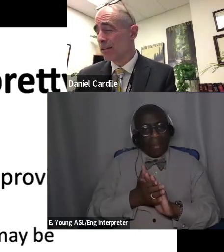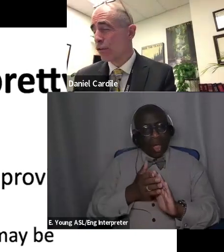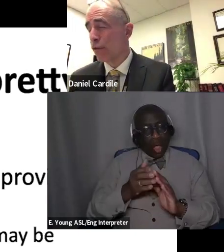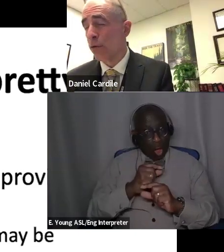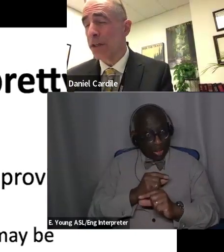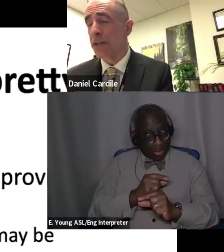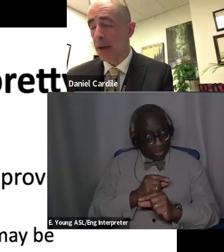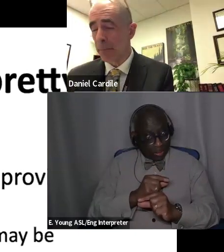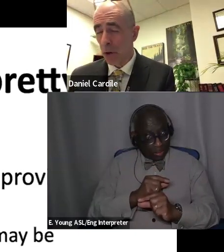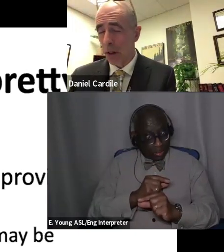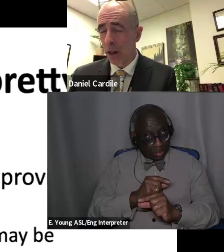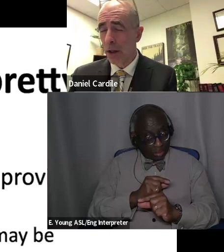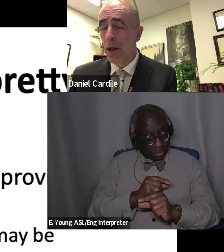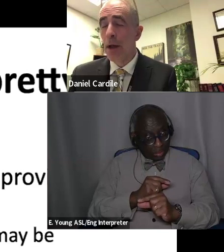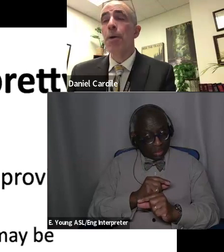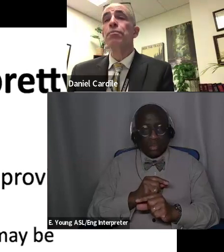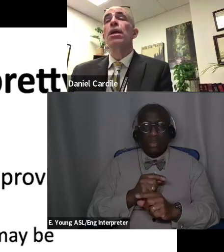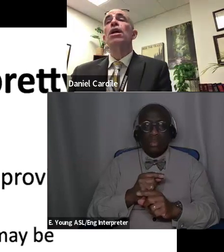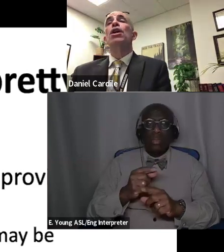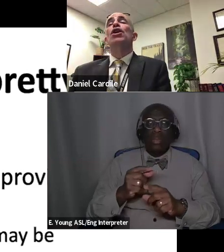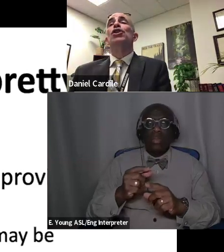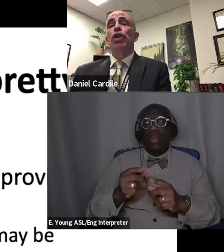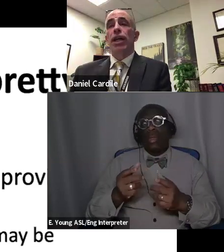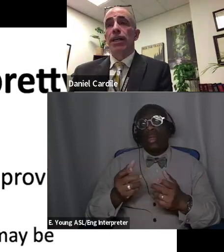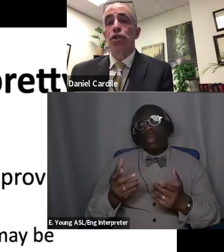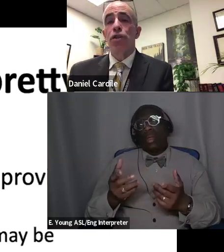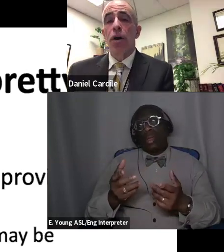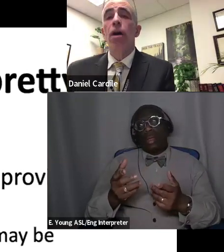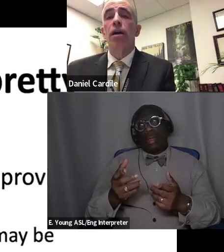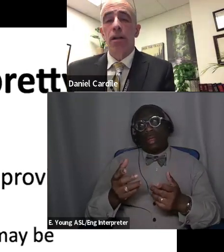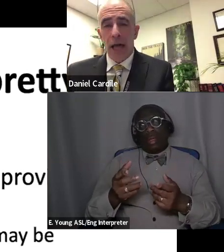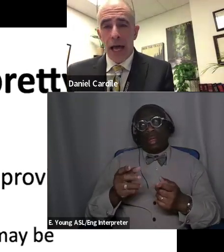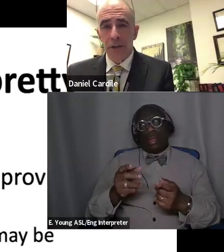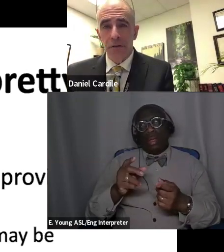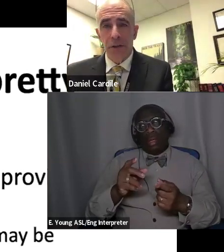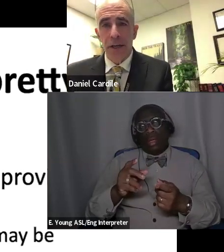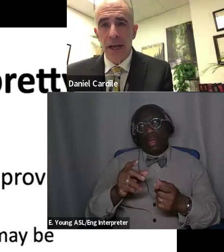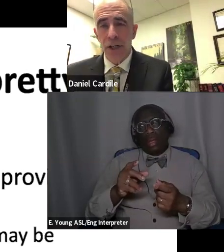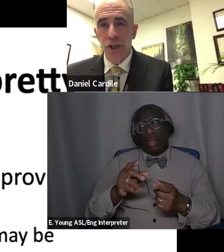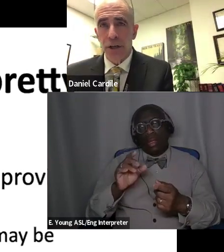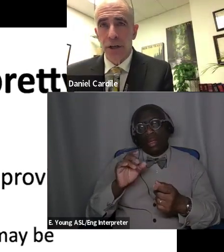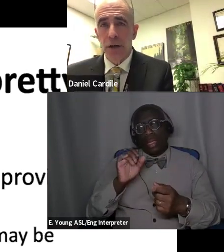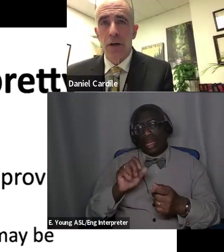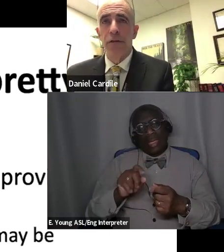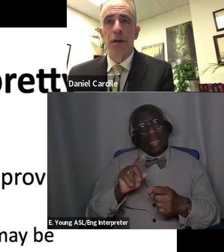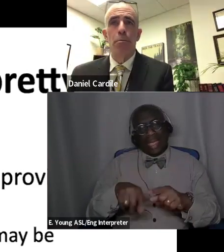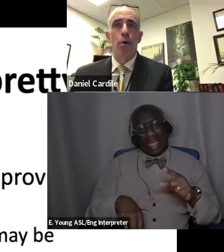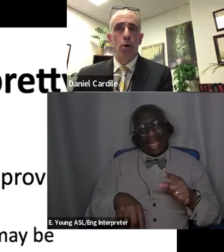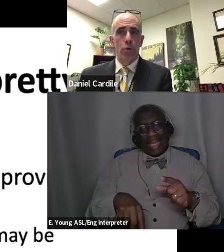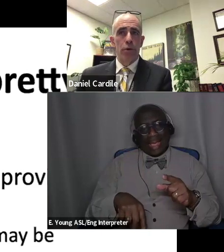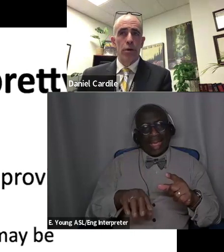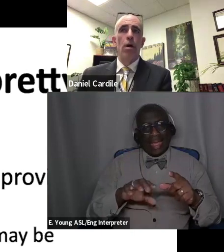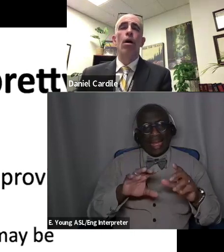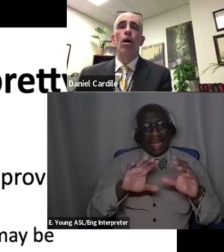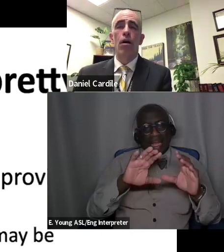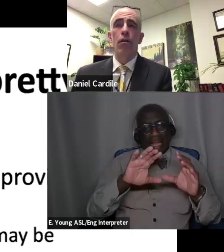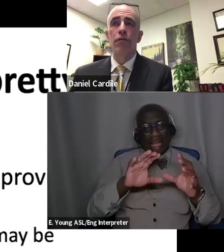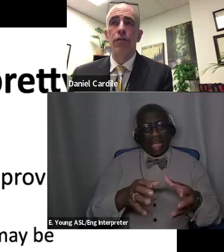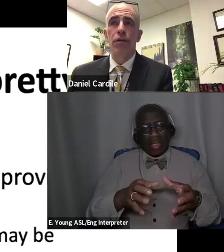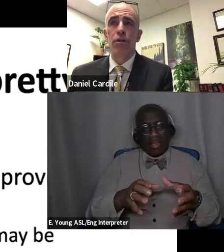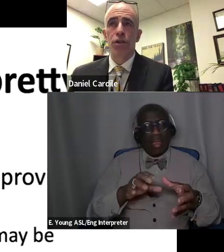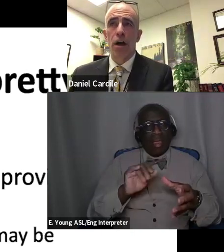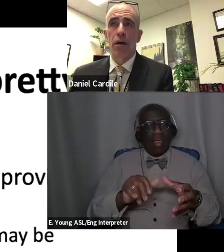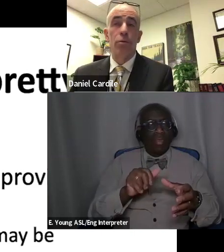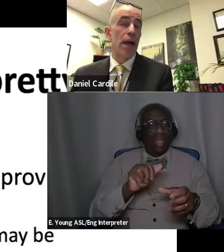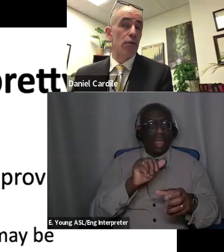cannot, for example, change the classification of the abode